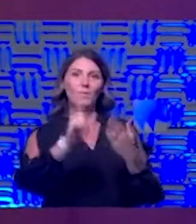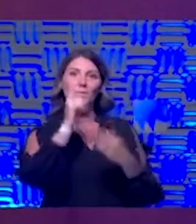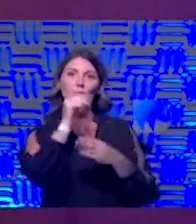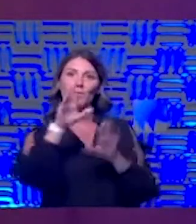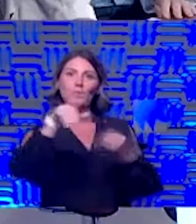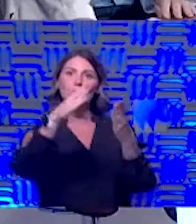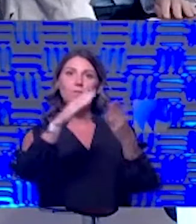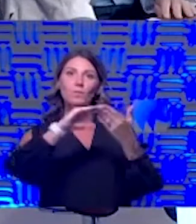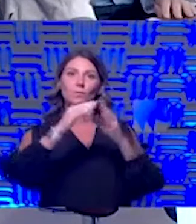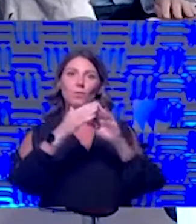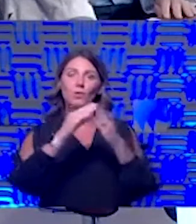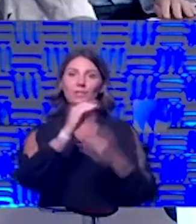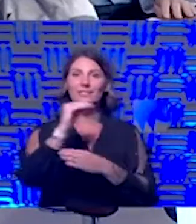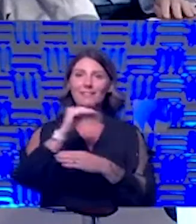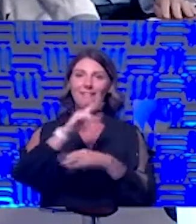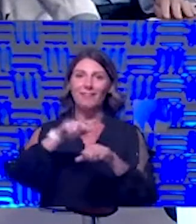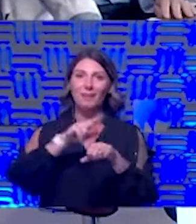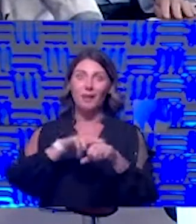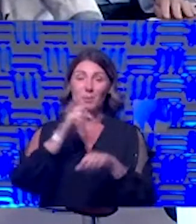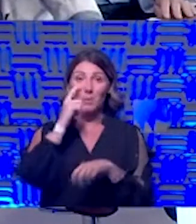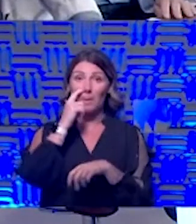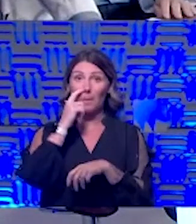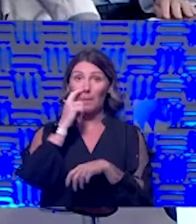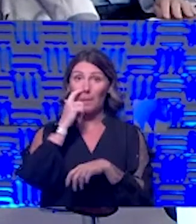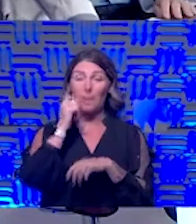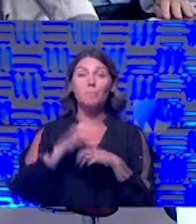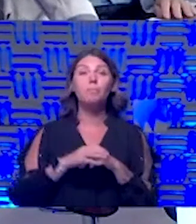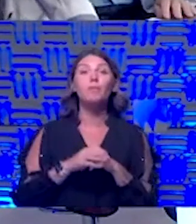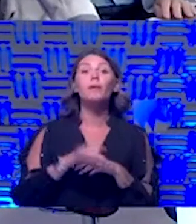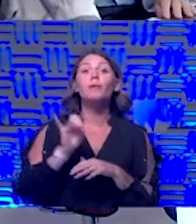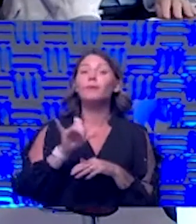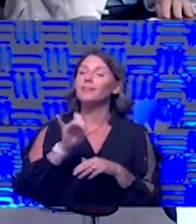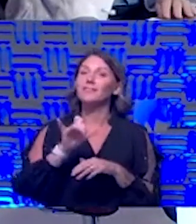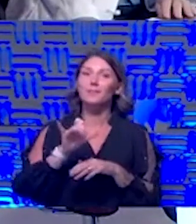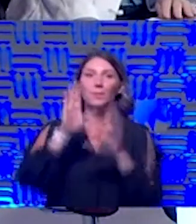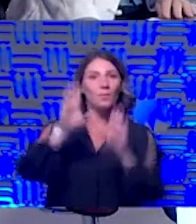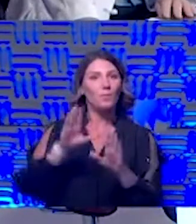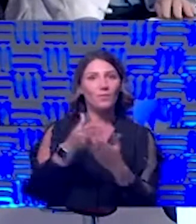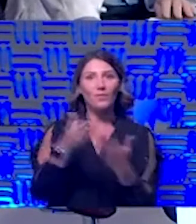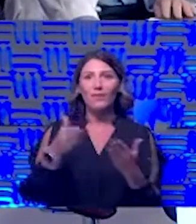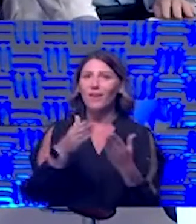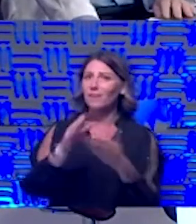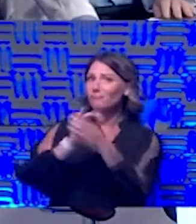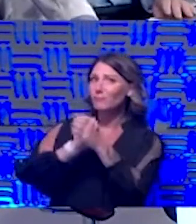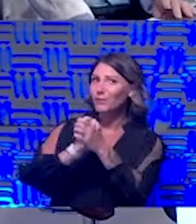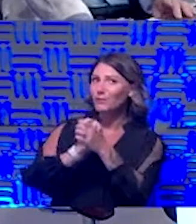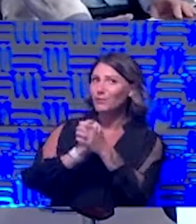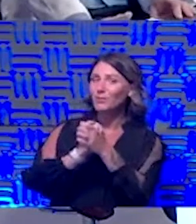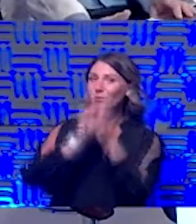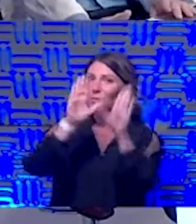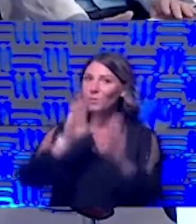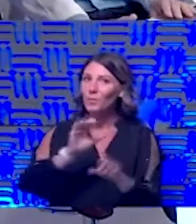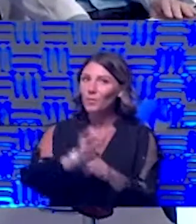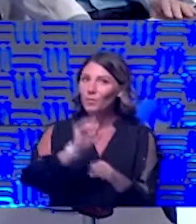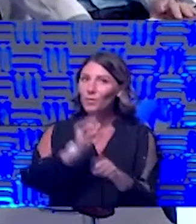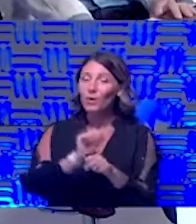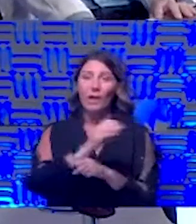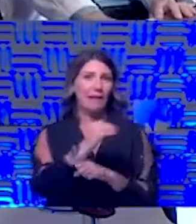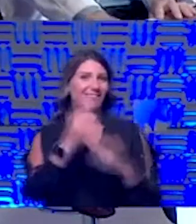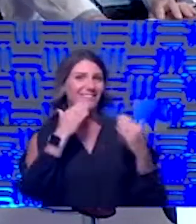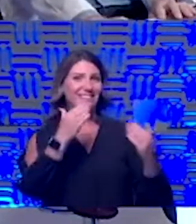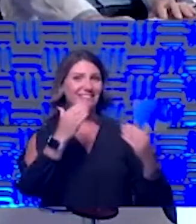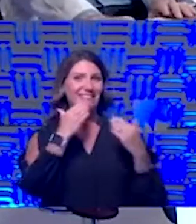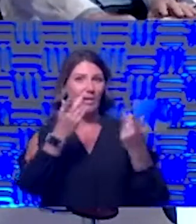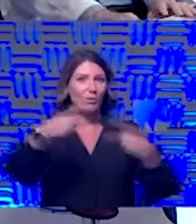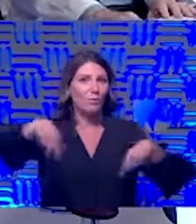nation. Yeah, I think that's got to be a great thing, and congratulations on the great work, and thank you to the great work that